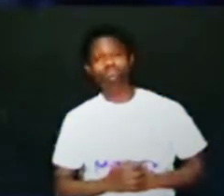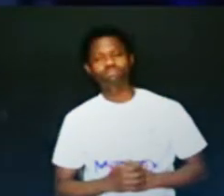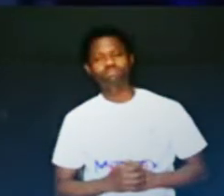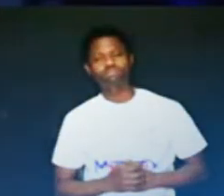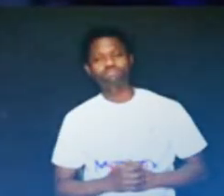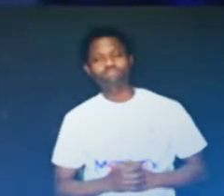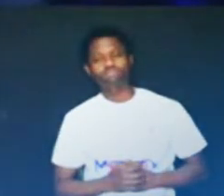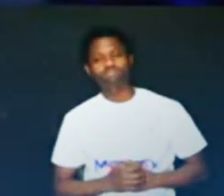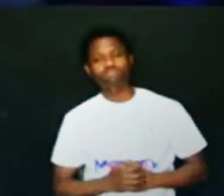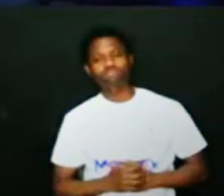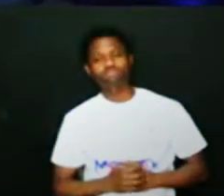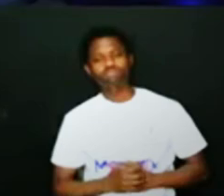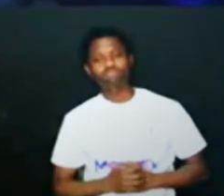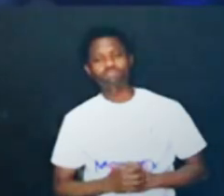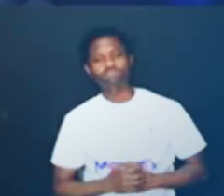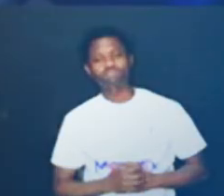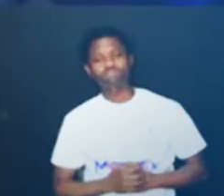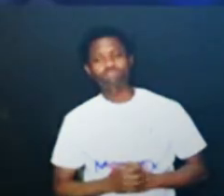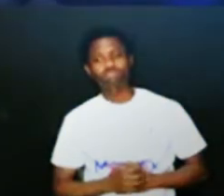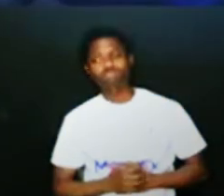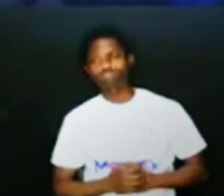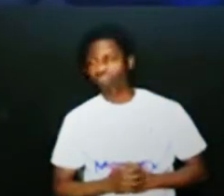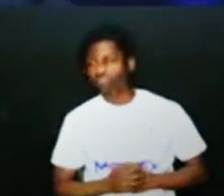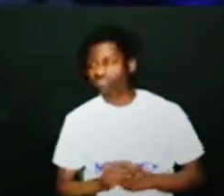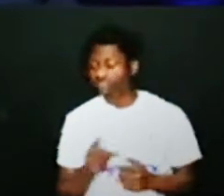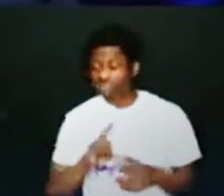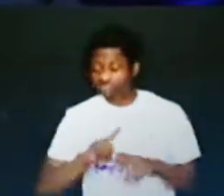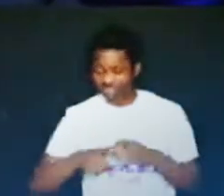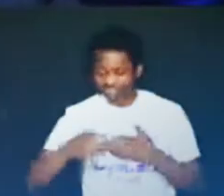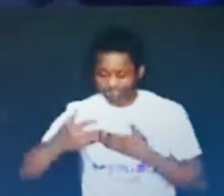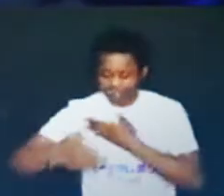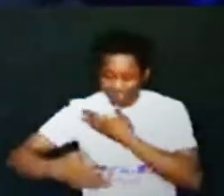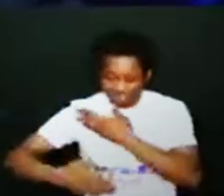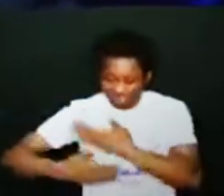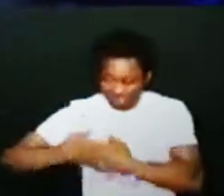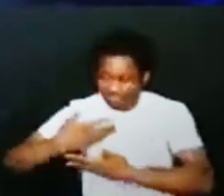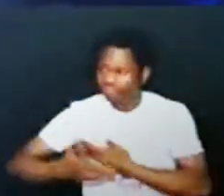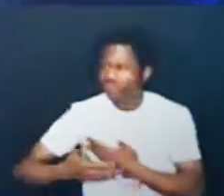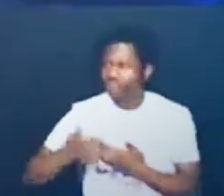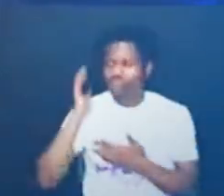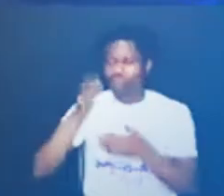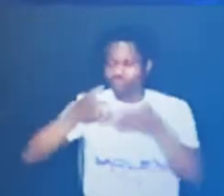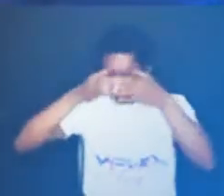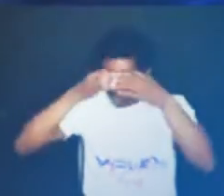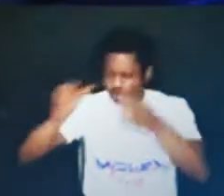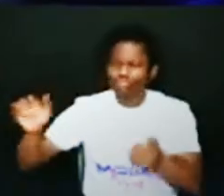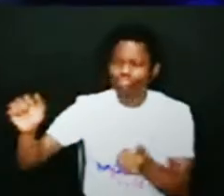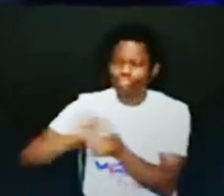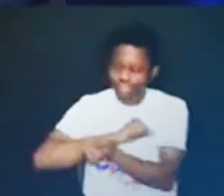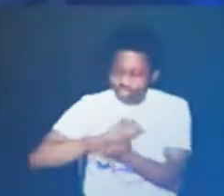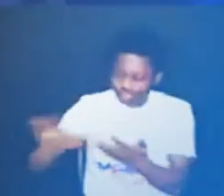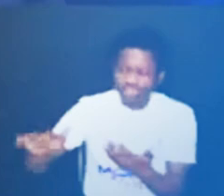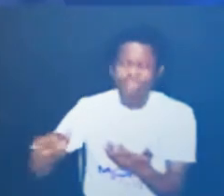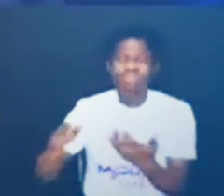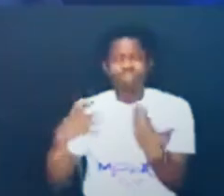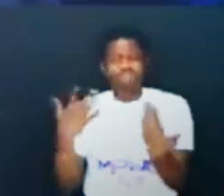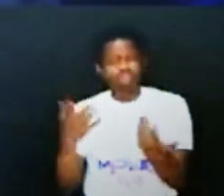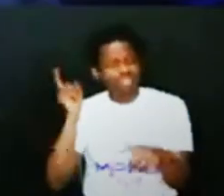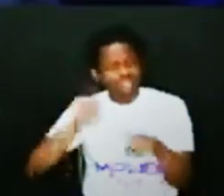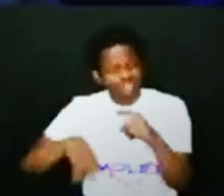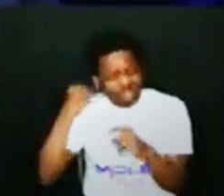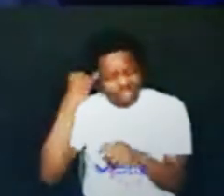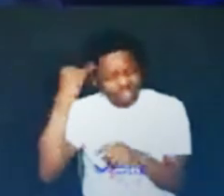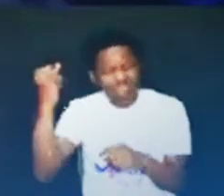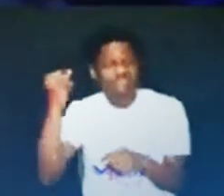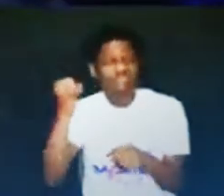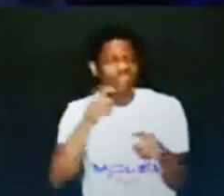And it may lead to all forms of distractions that are unimaginable and